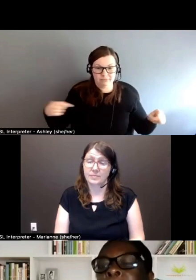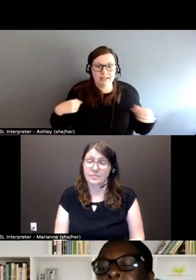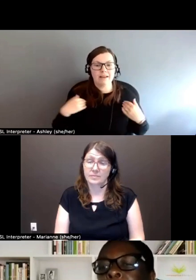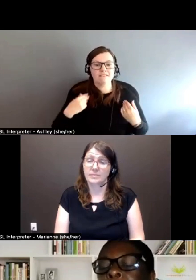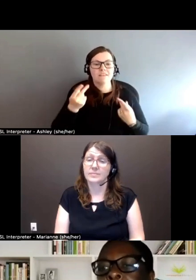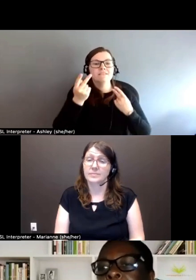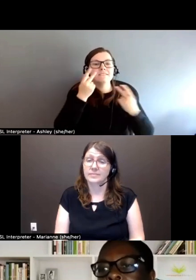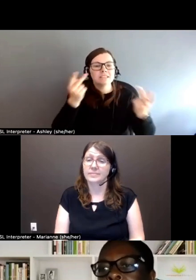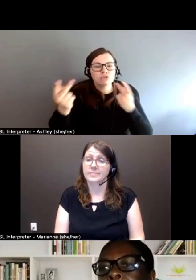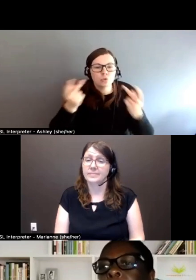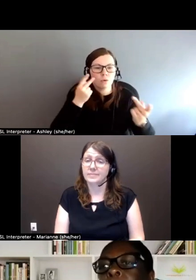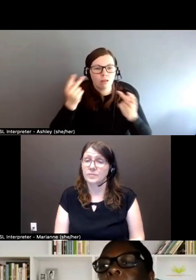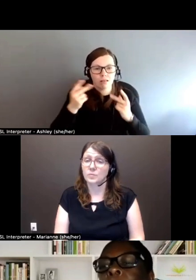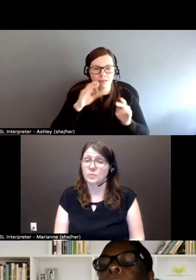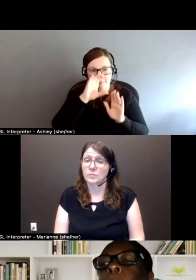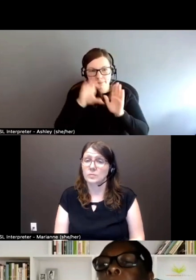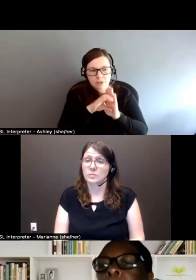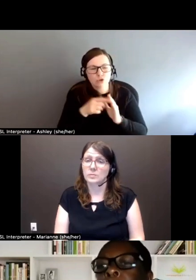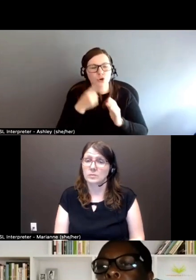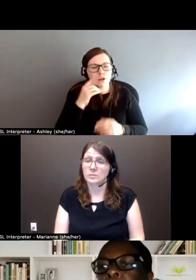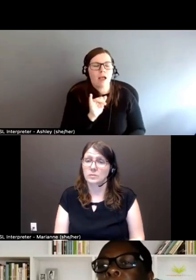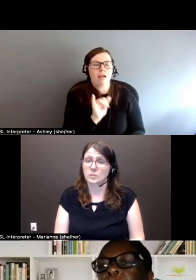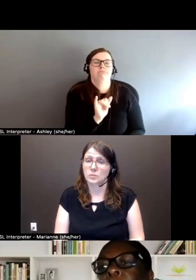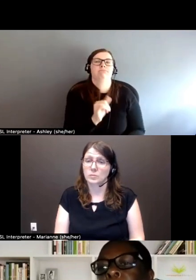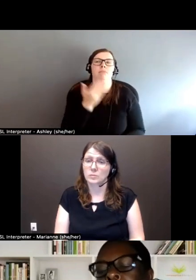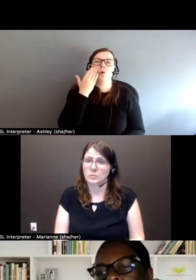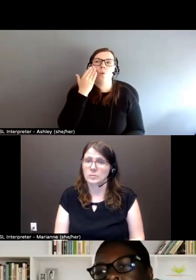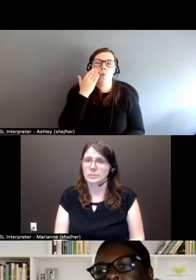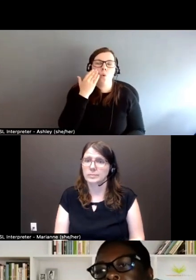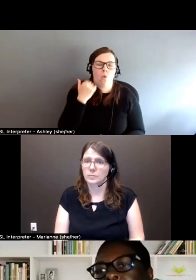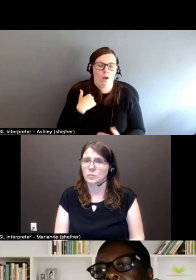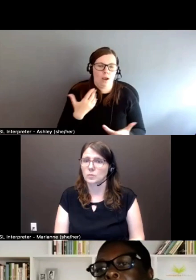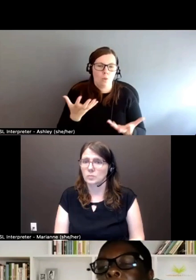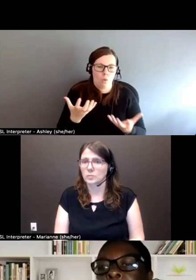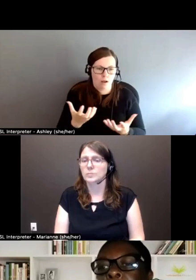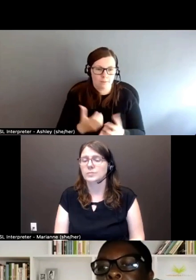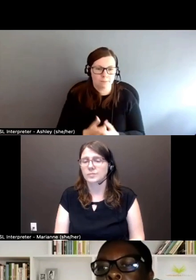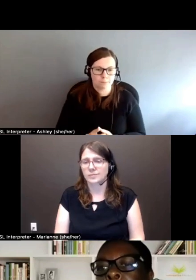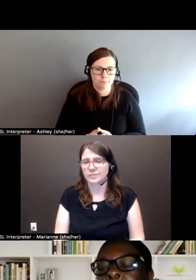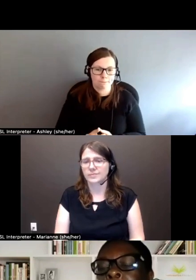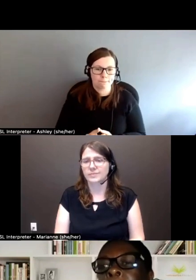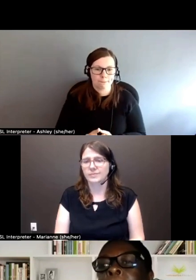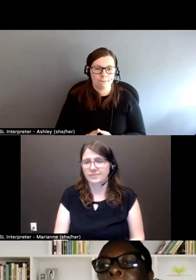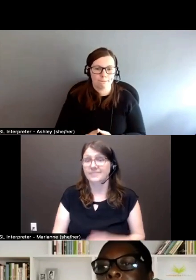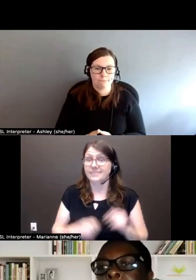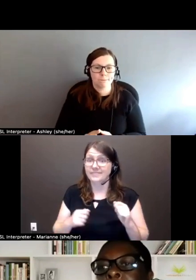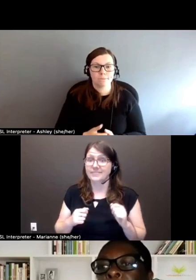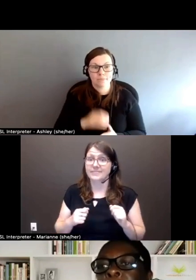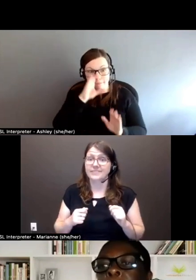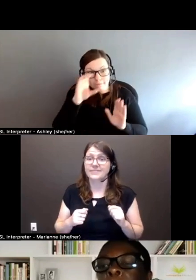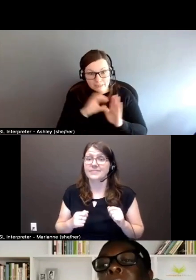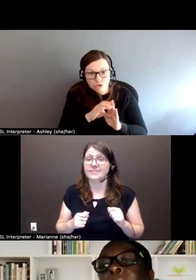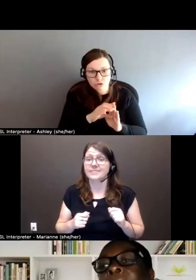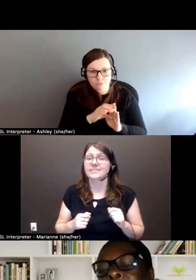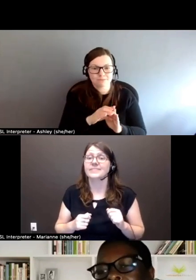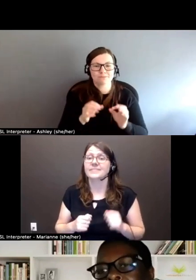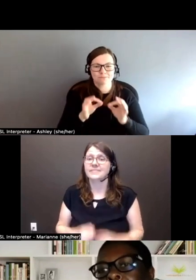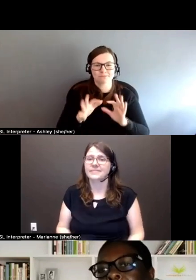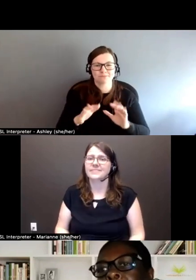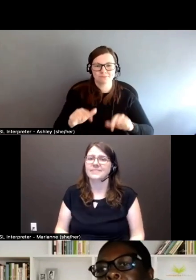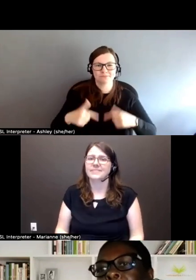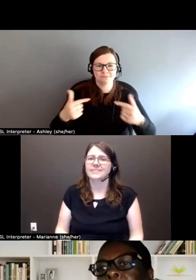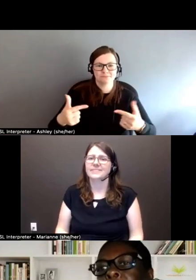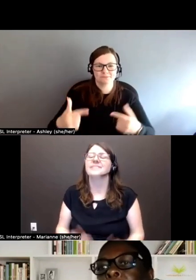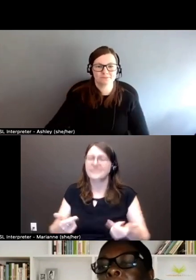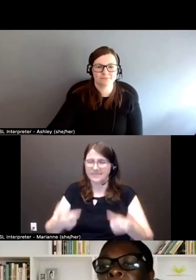when they get to the channel of what to look for, where to look. Each thumbnail identifies which